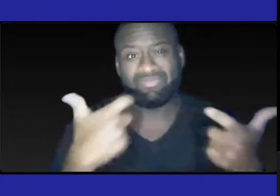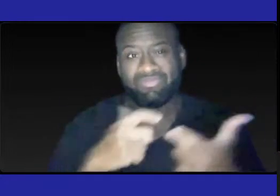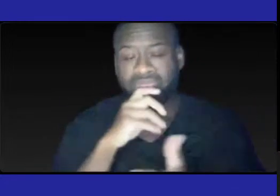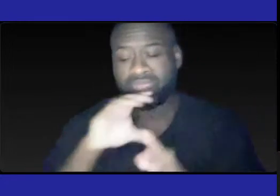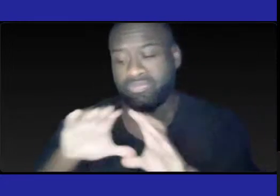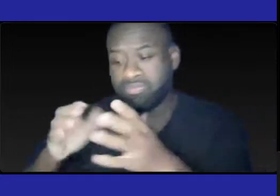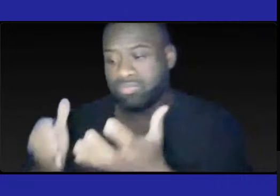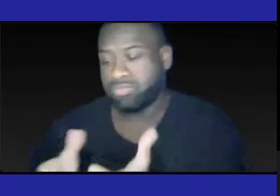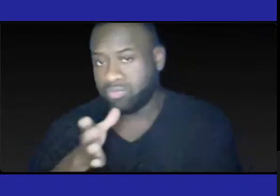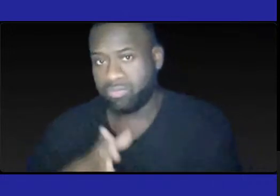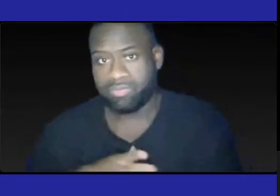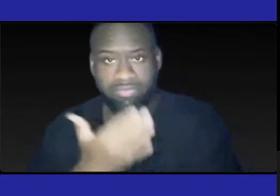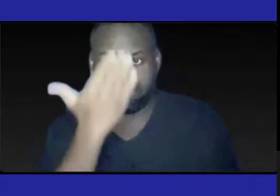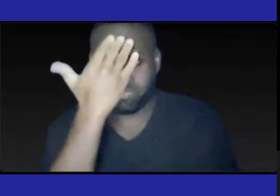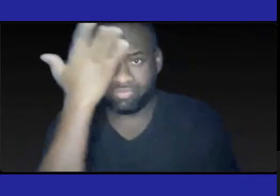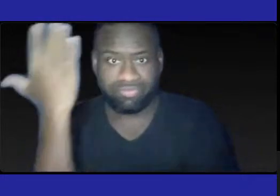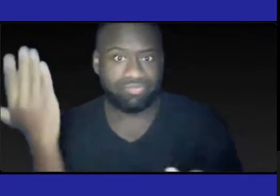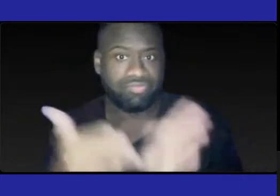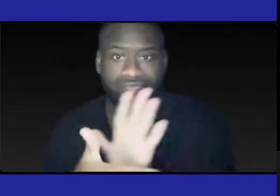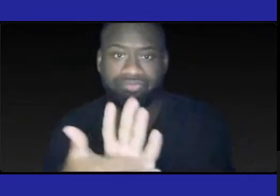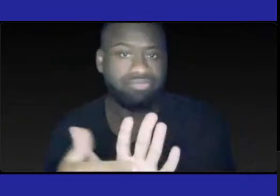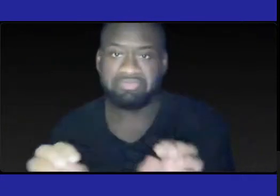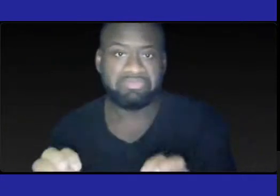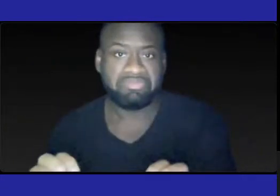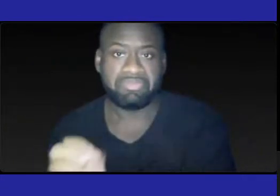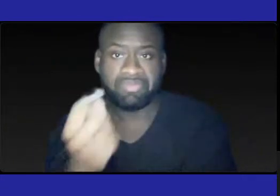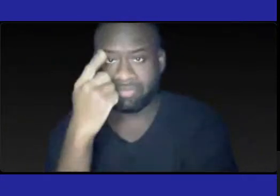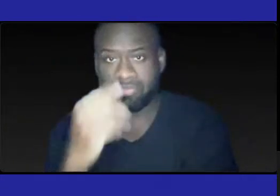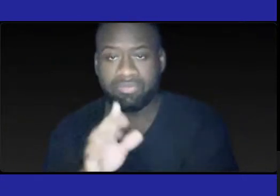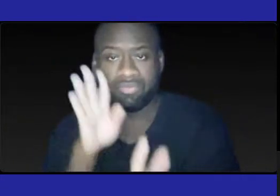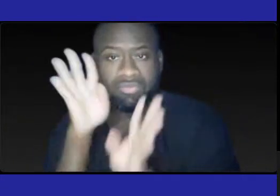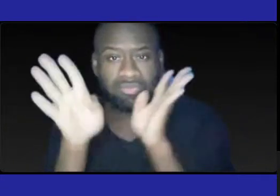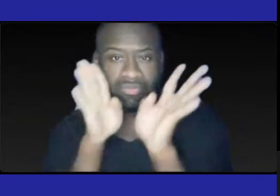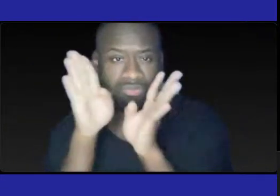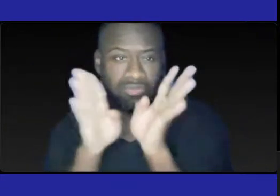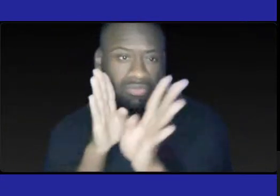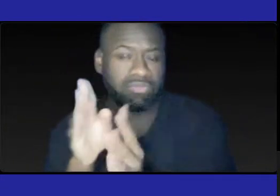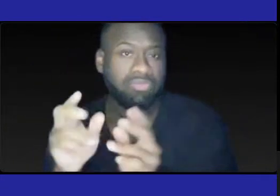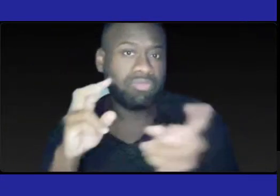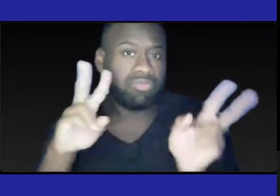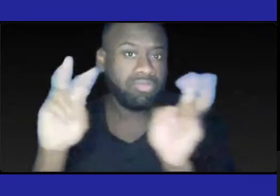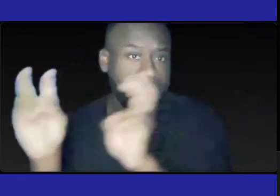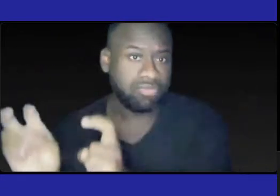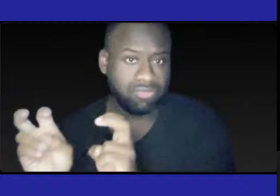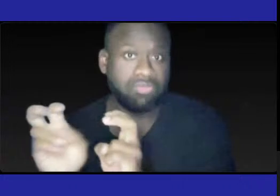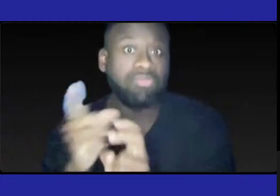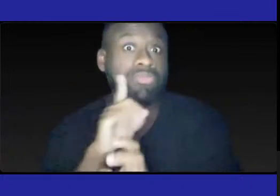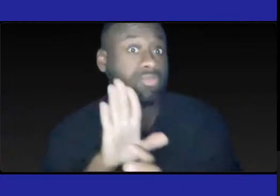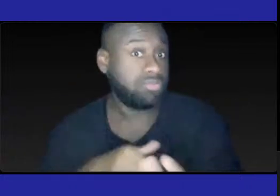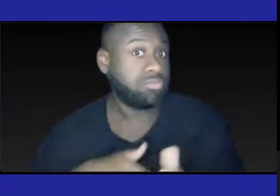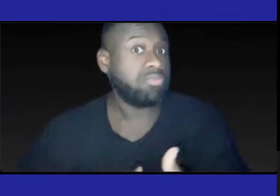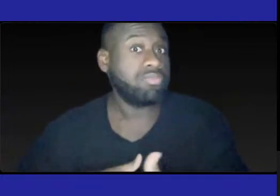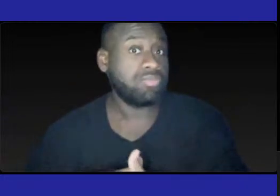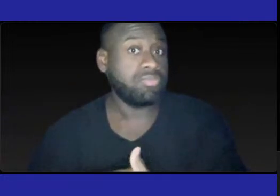unknown. And this really does create a problem. They will either present during the pregnancy with signs and symptoms